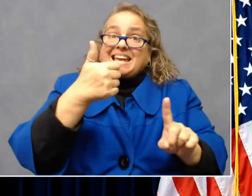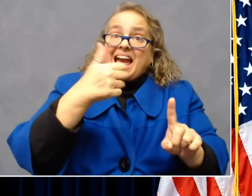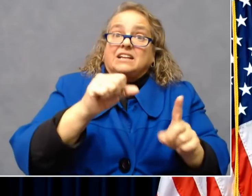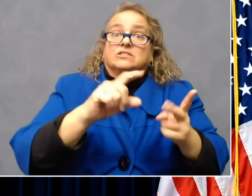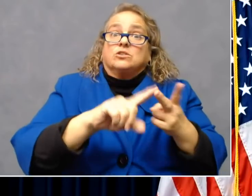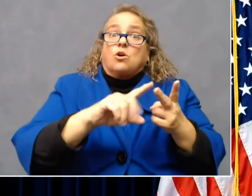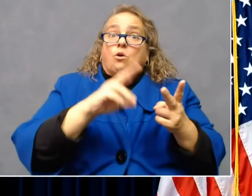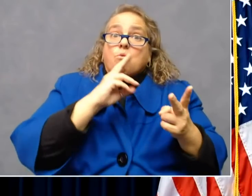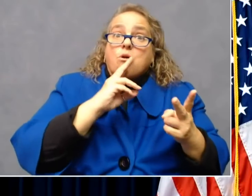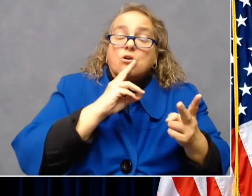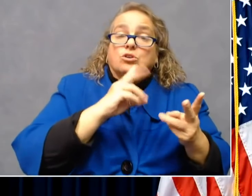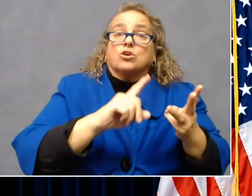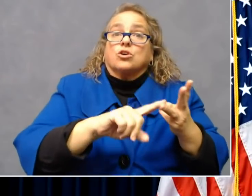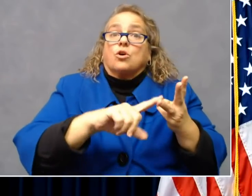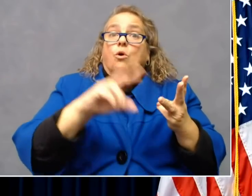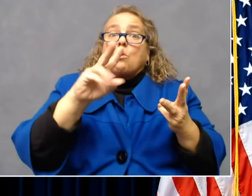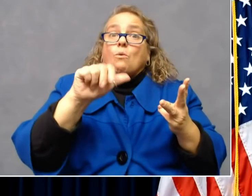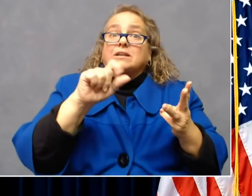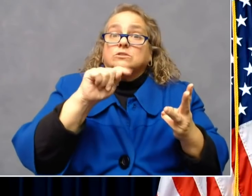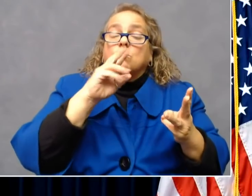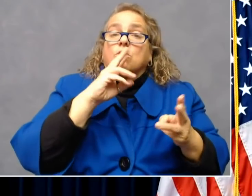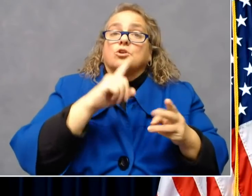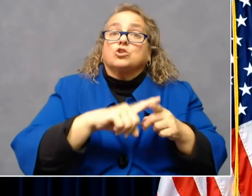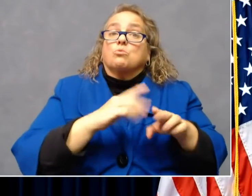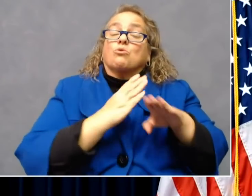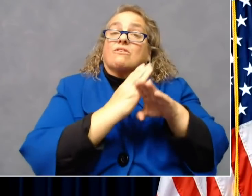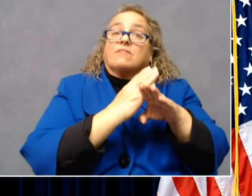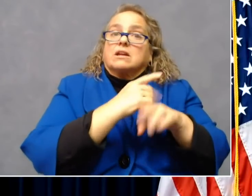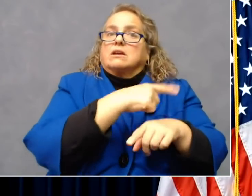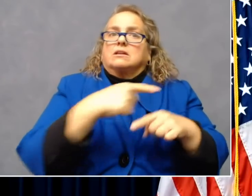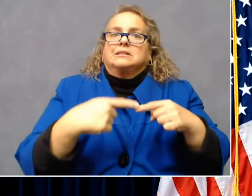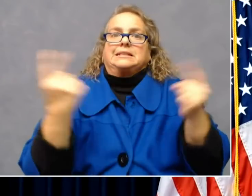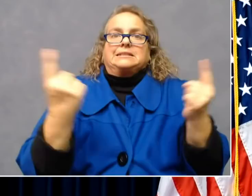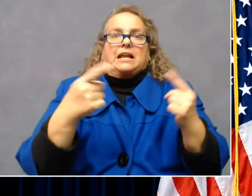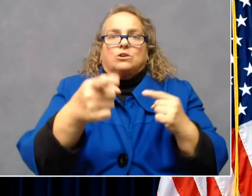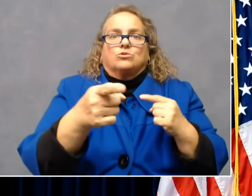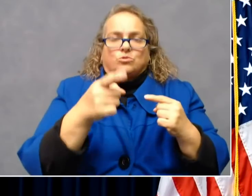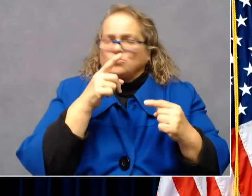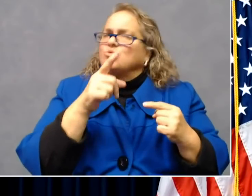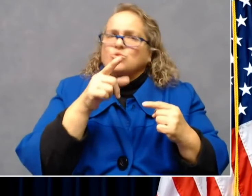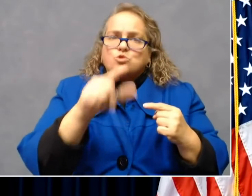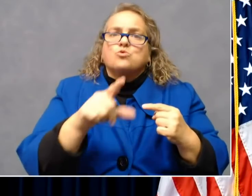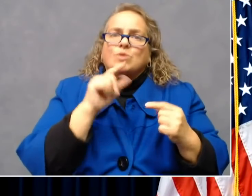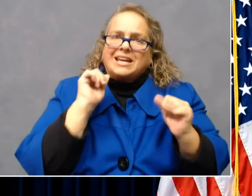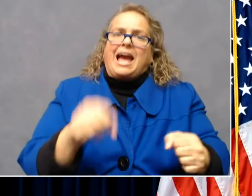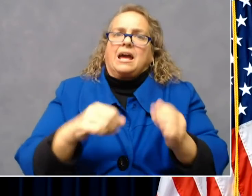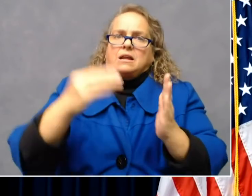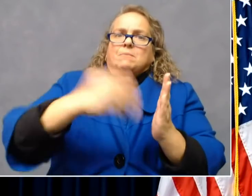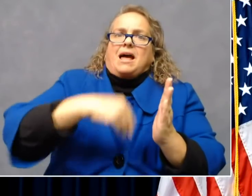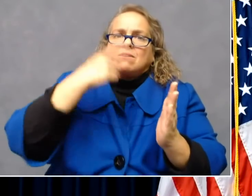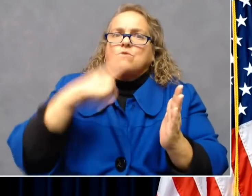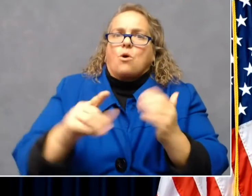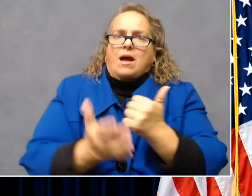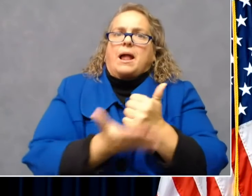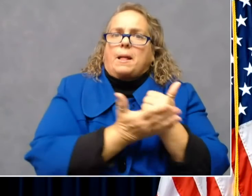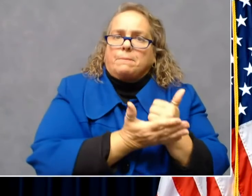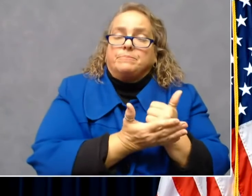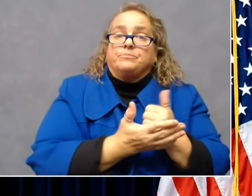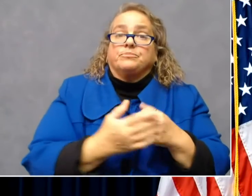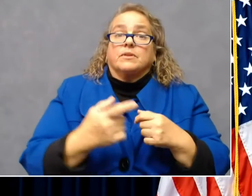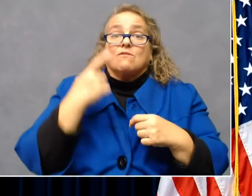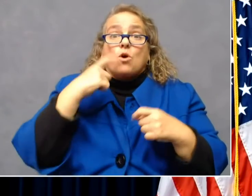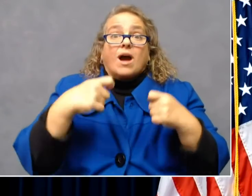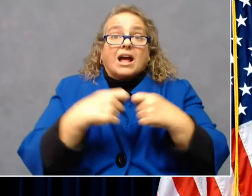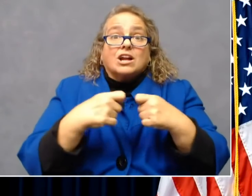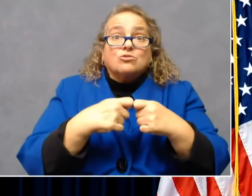an arrearage and prevent a pending disconnect. Funding for electric and natural gas benefits has